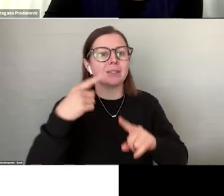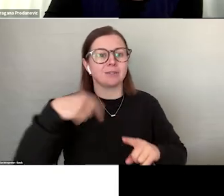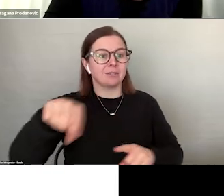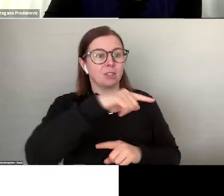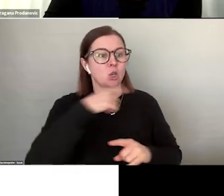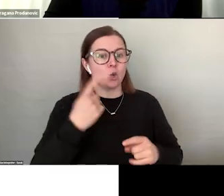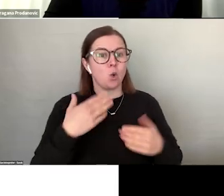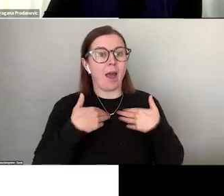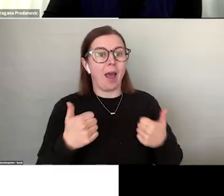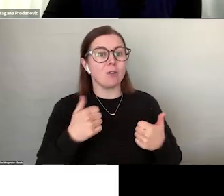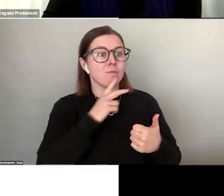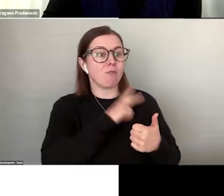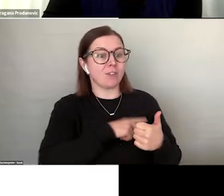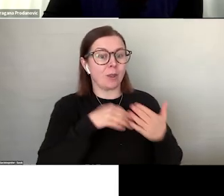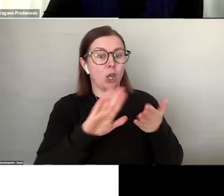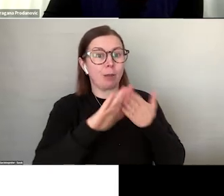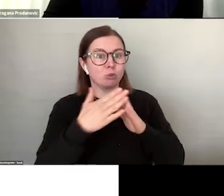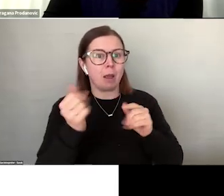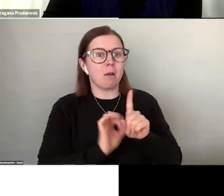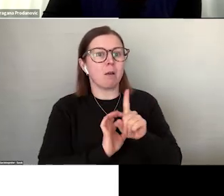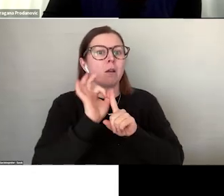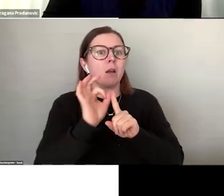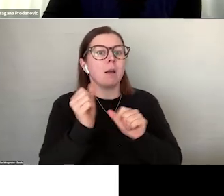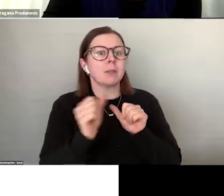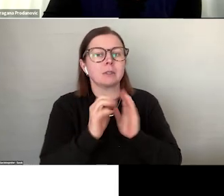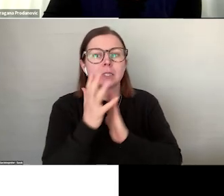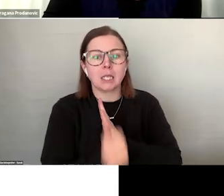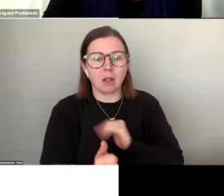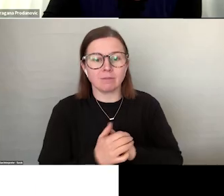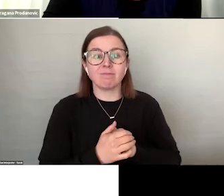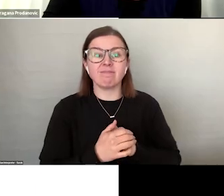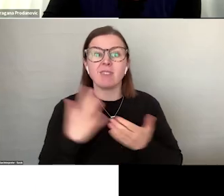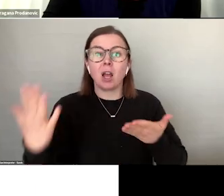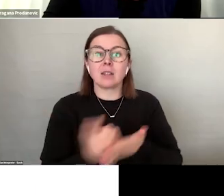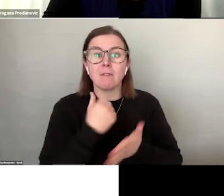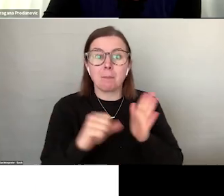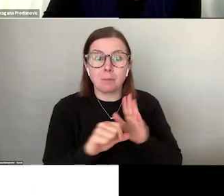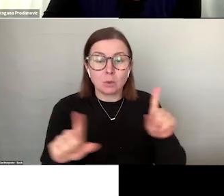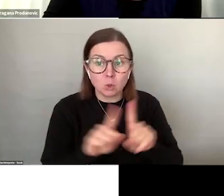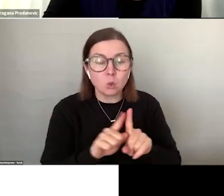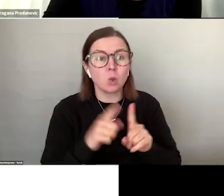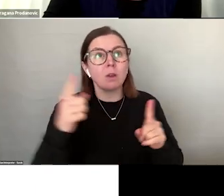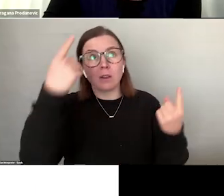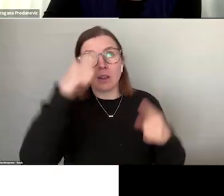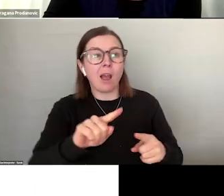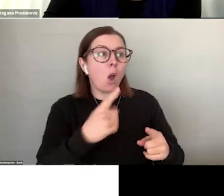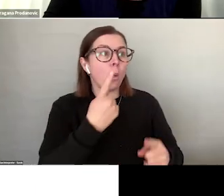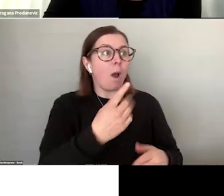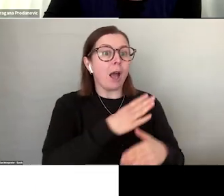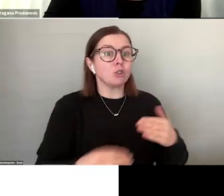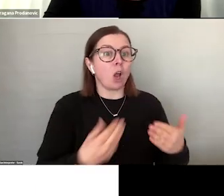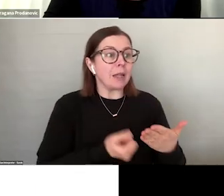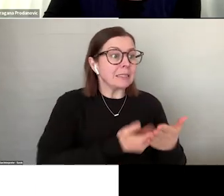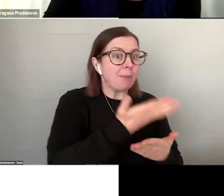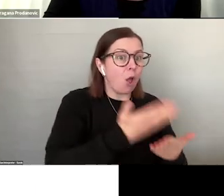wider community. Again, there were cost savings that were found, and it was estimated that for every $1 spent on this